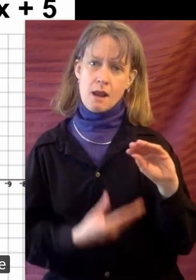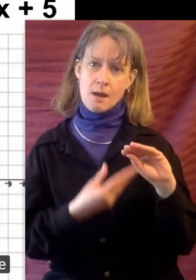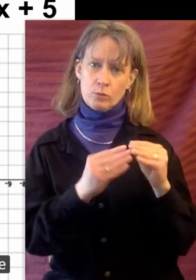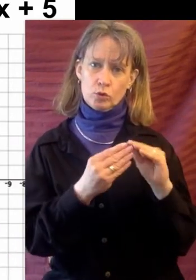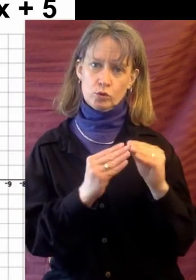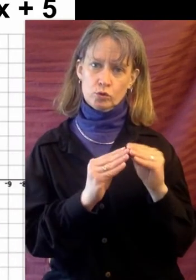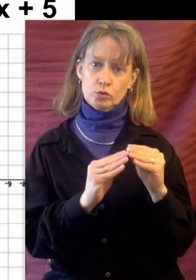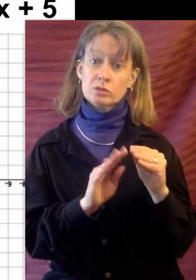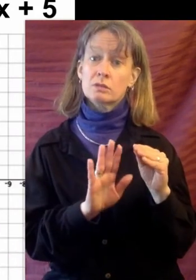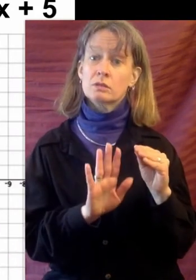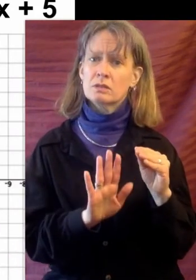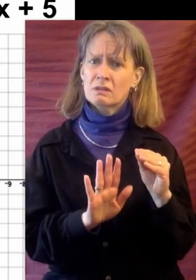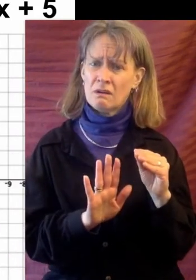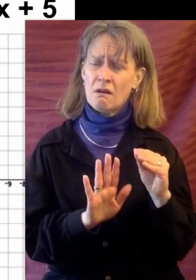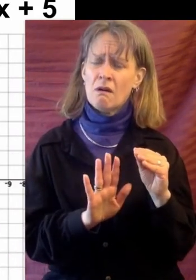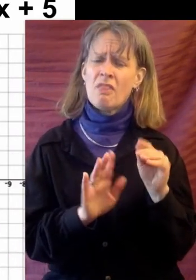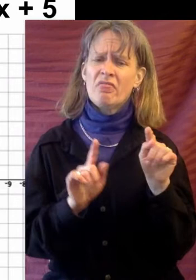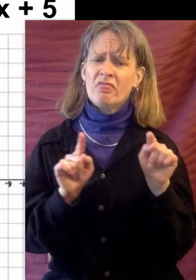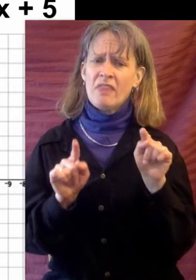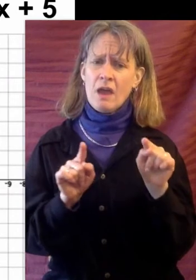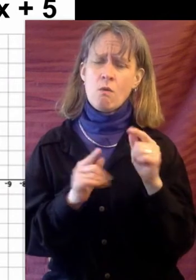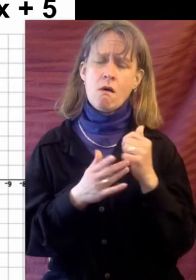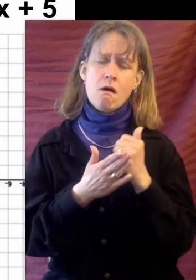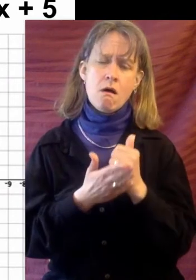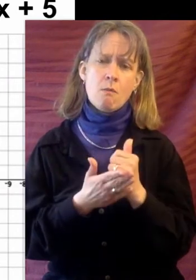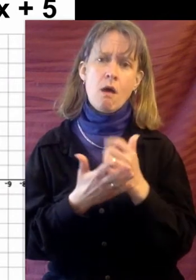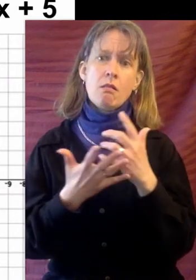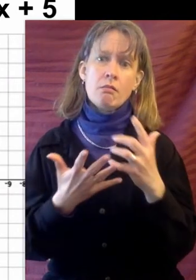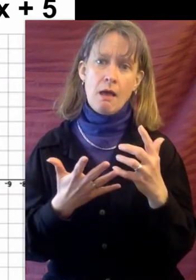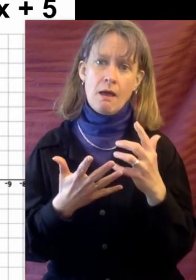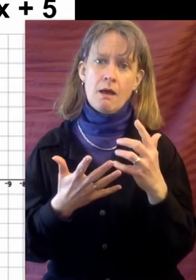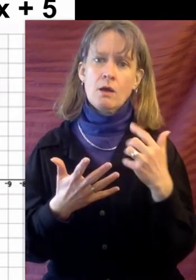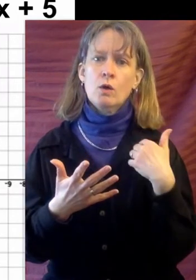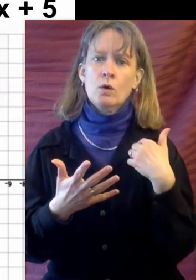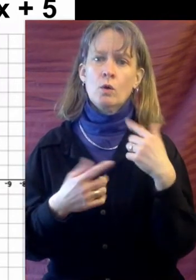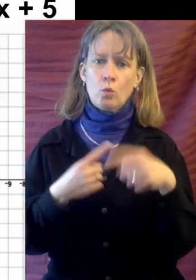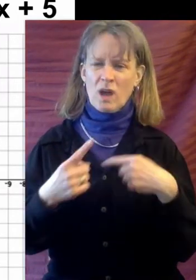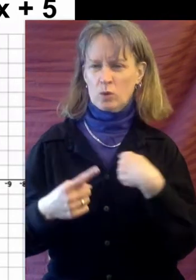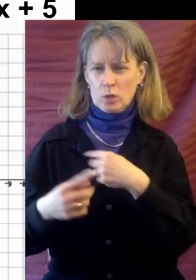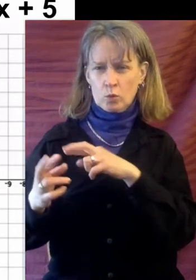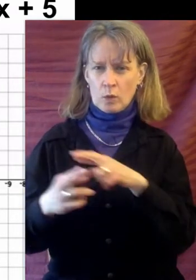And this will be very helpful when we start graphing.